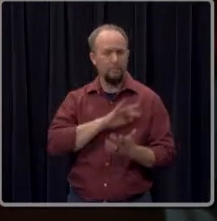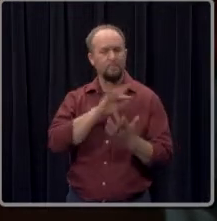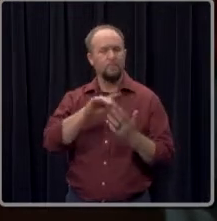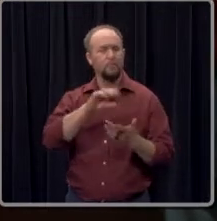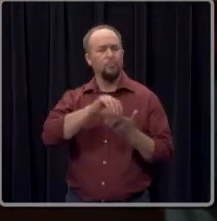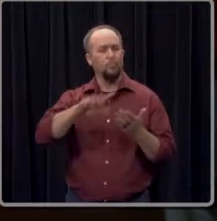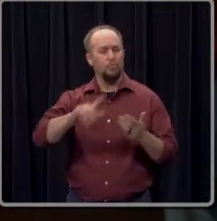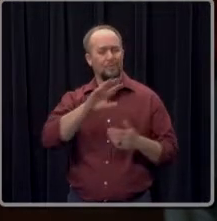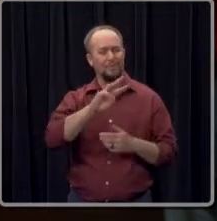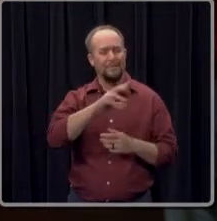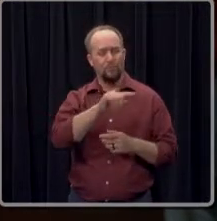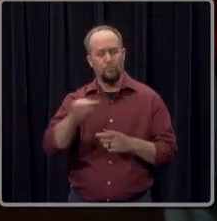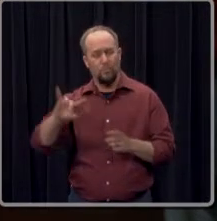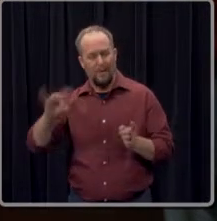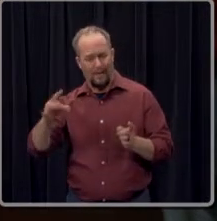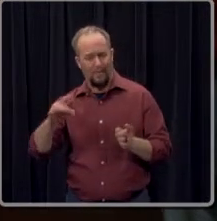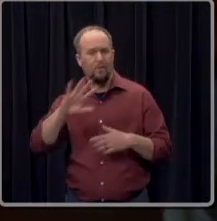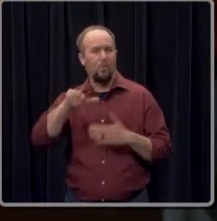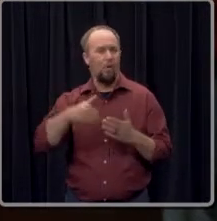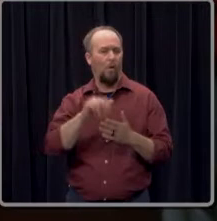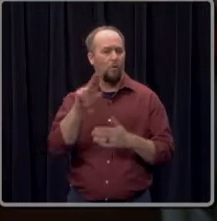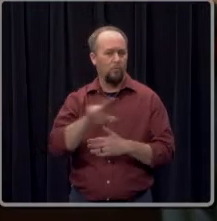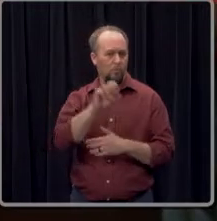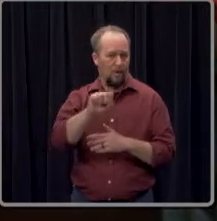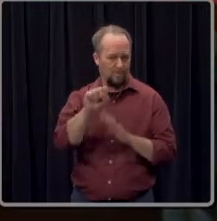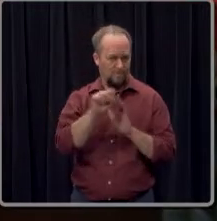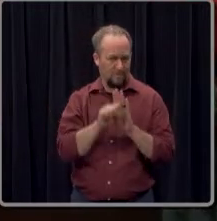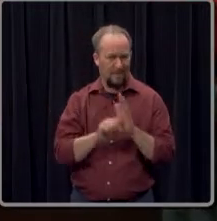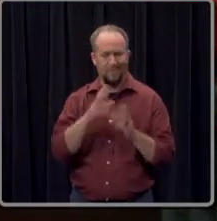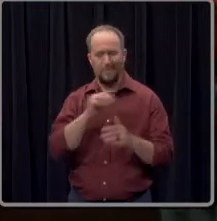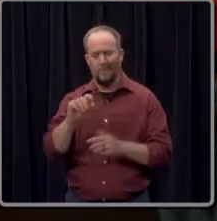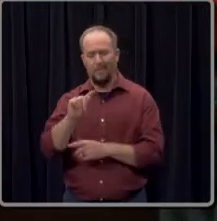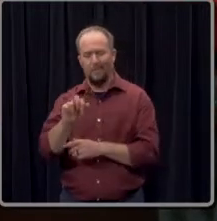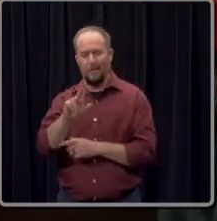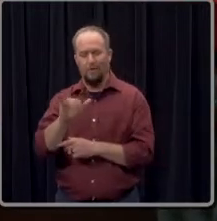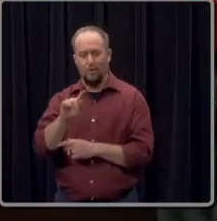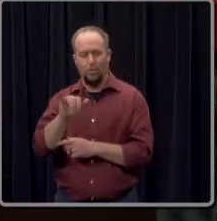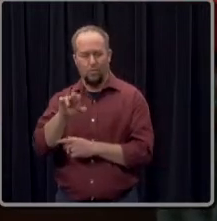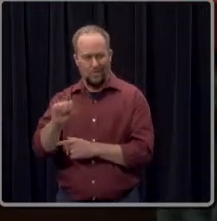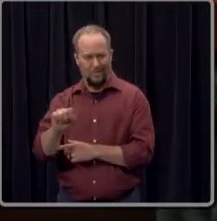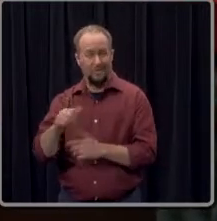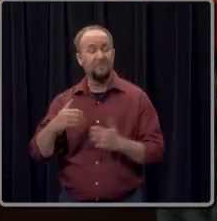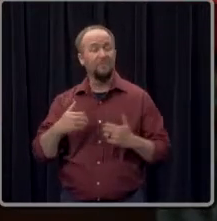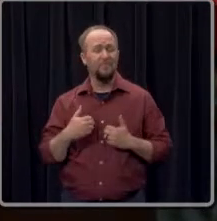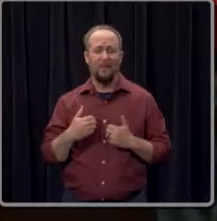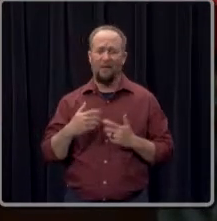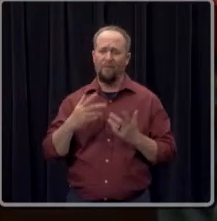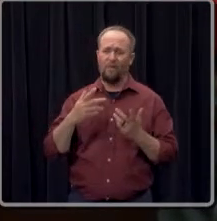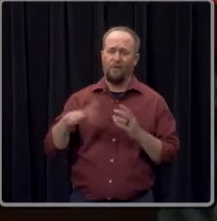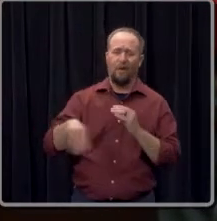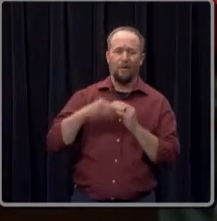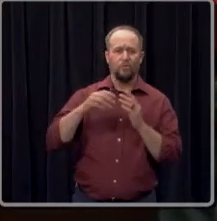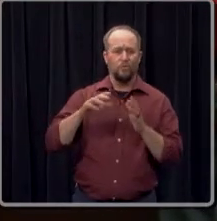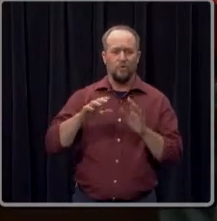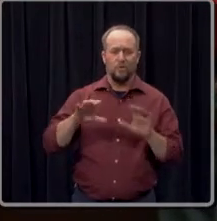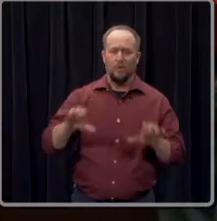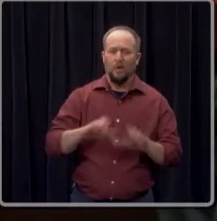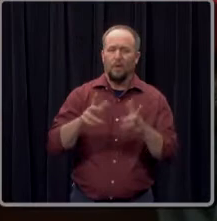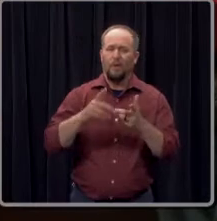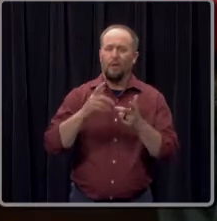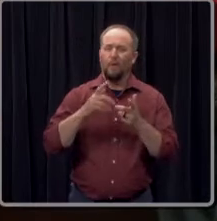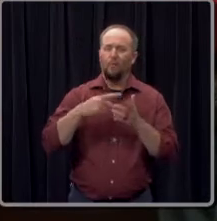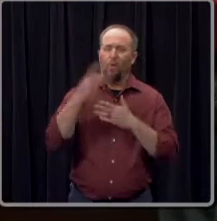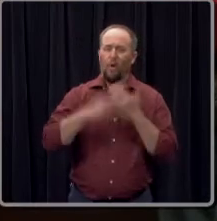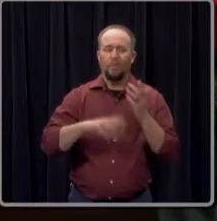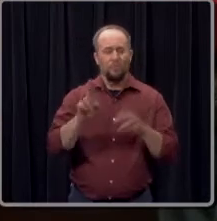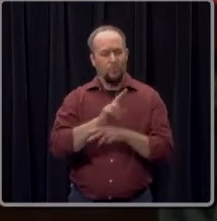8 in all U.S. states and territories. They have 3 extracurricular math programs with hundreds of thousands of students participating